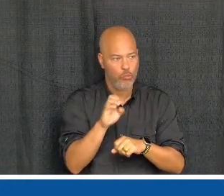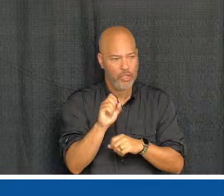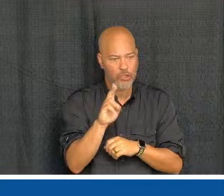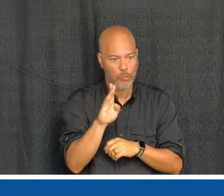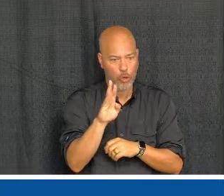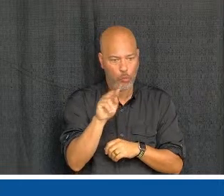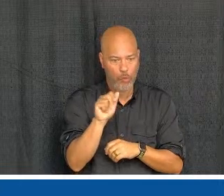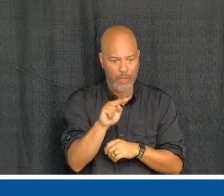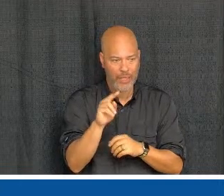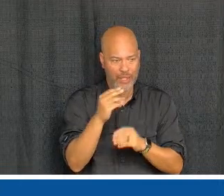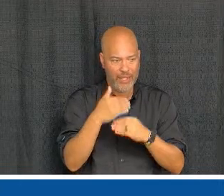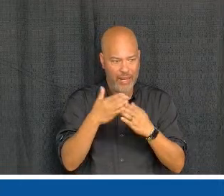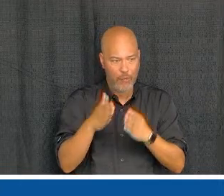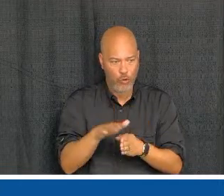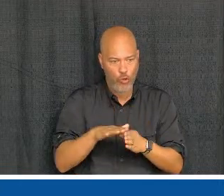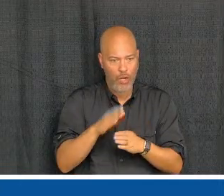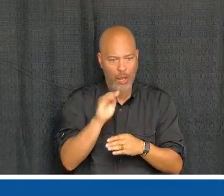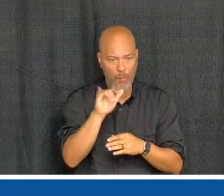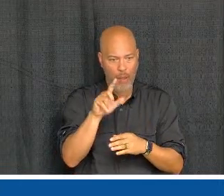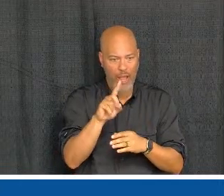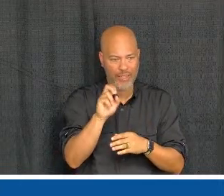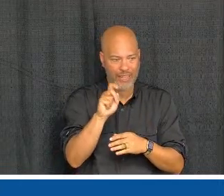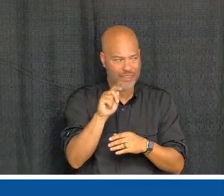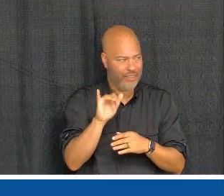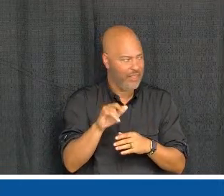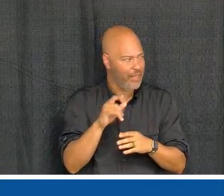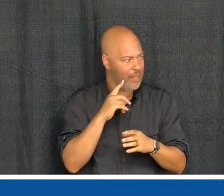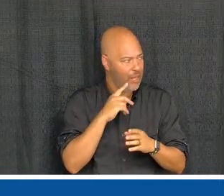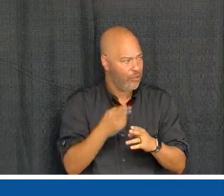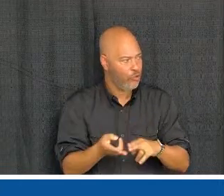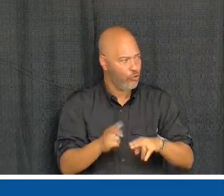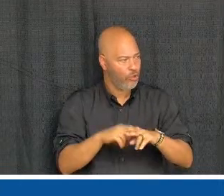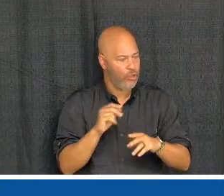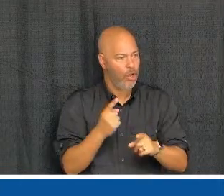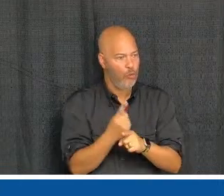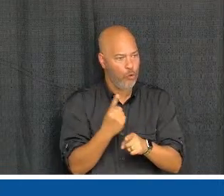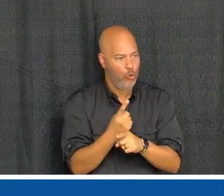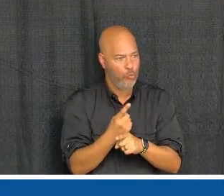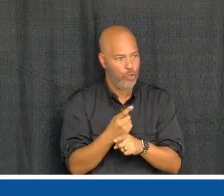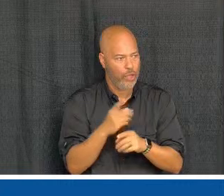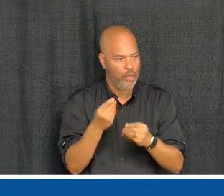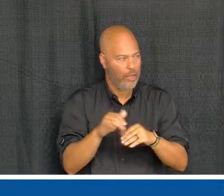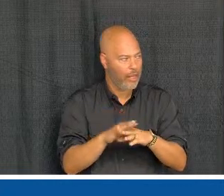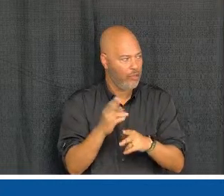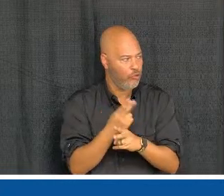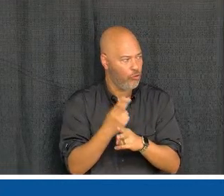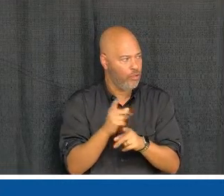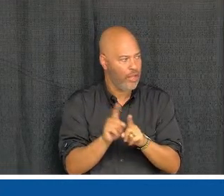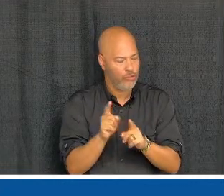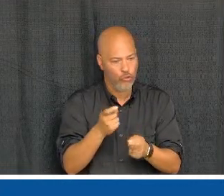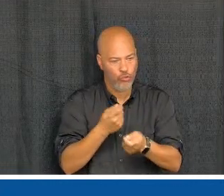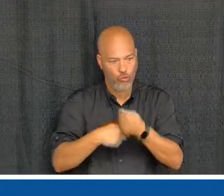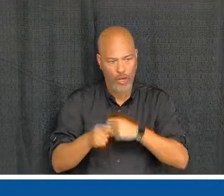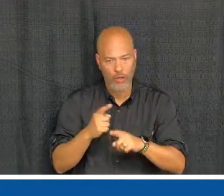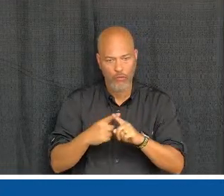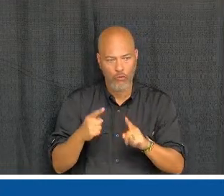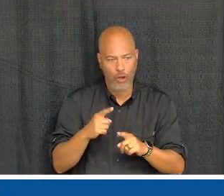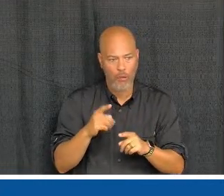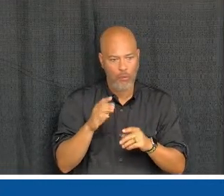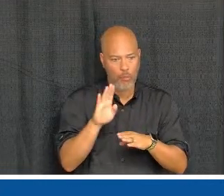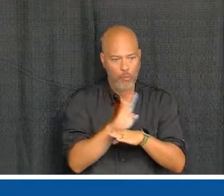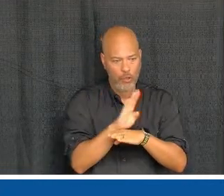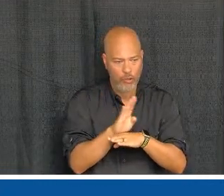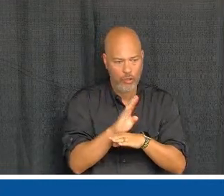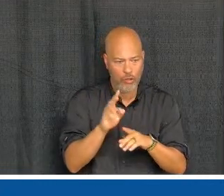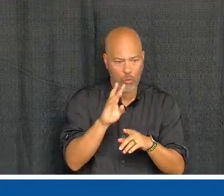neighborhood, and mild residential density increases are appropriate in this future land use as you transition away from commercial corridors such as